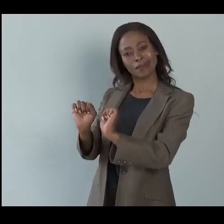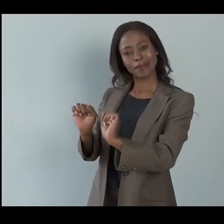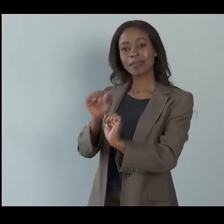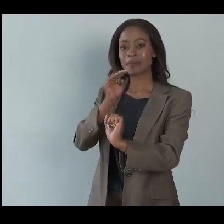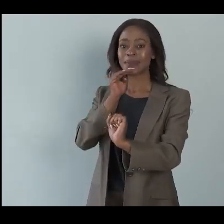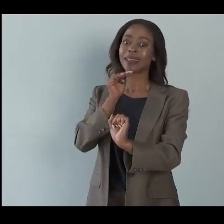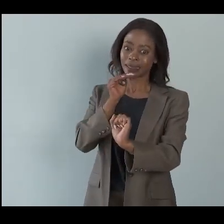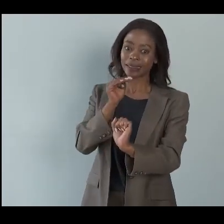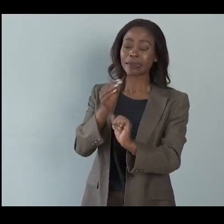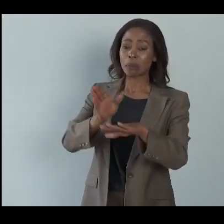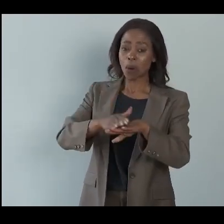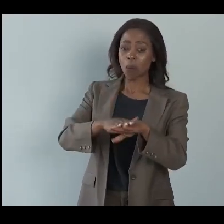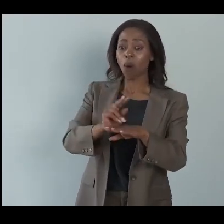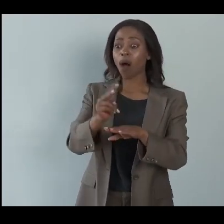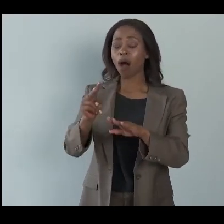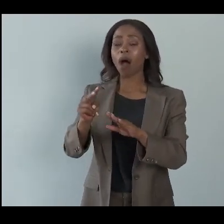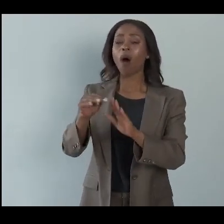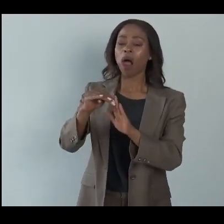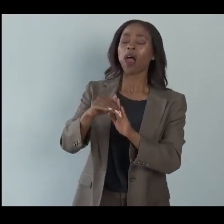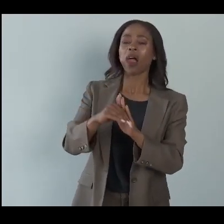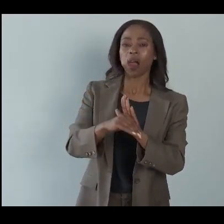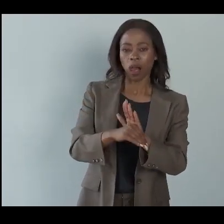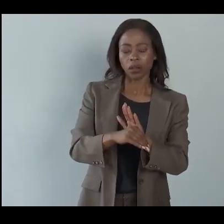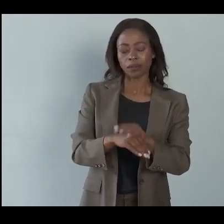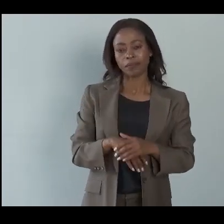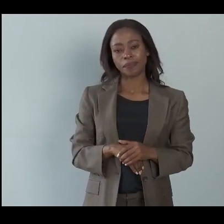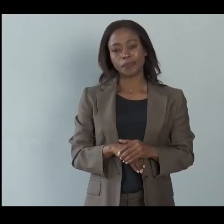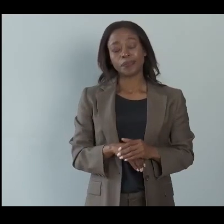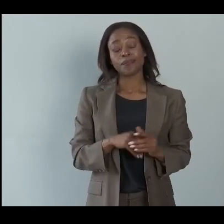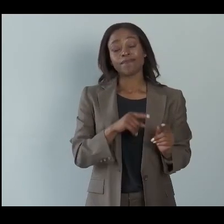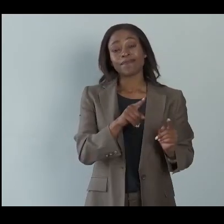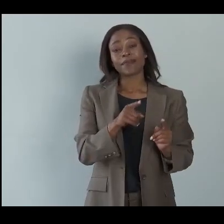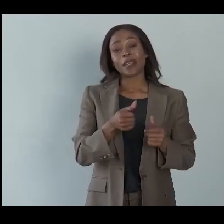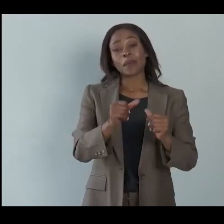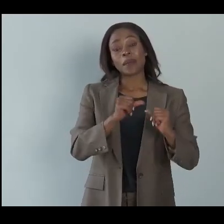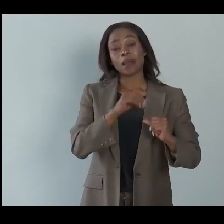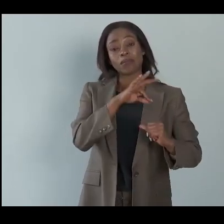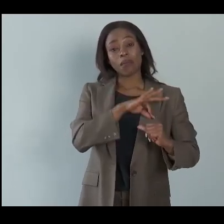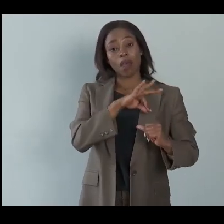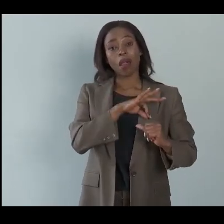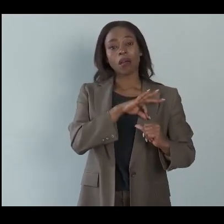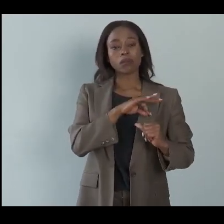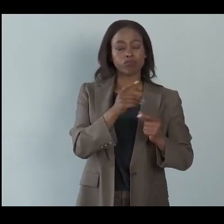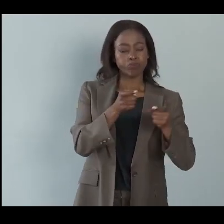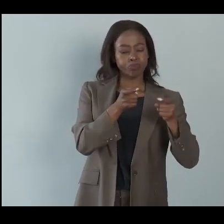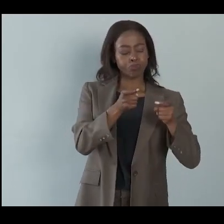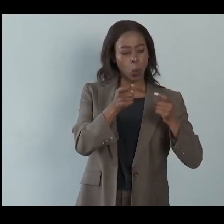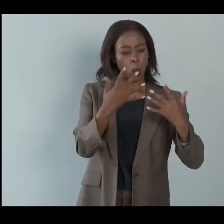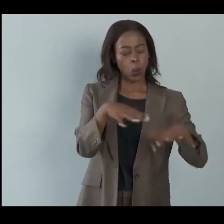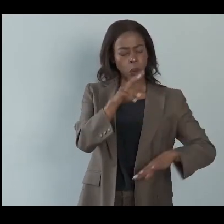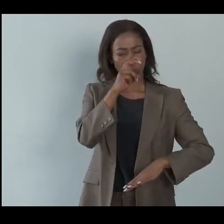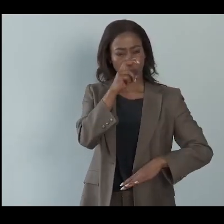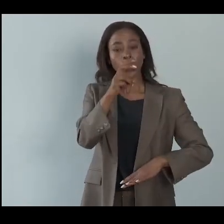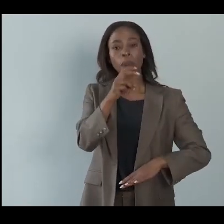depreciation. Turning to Altron Arrow, a strong revenue performance supported by strict cost controls resulted in an